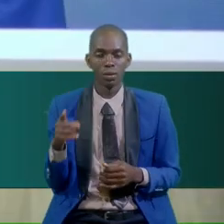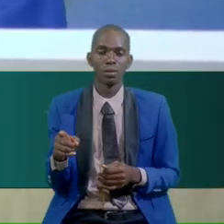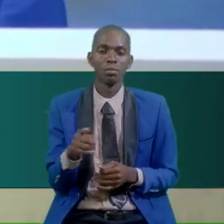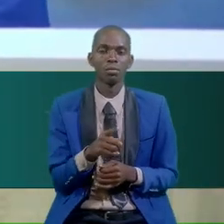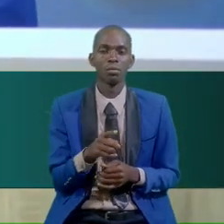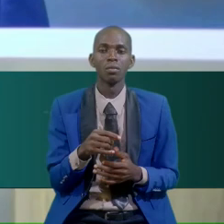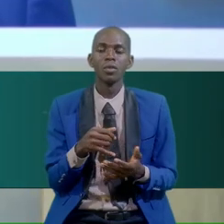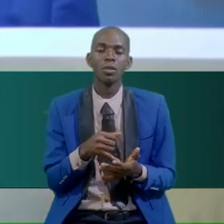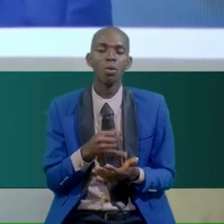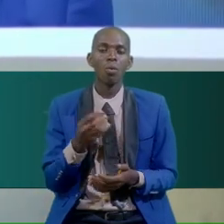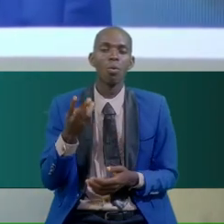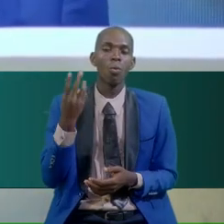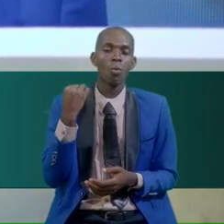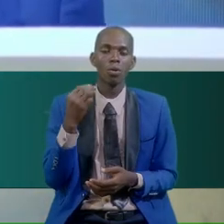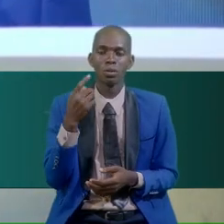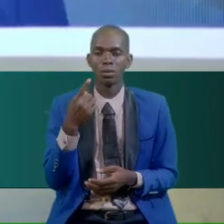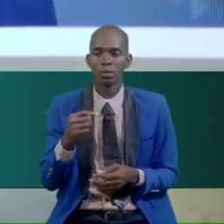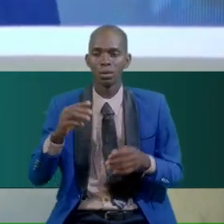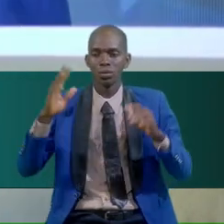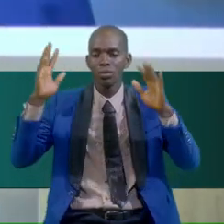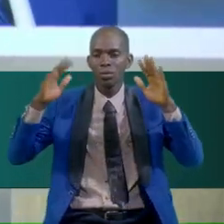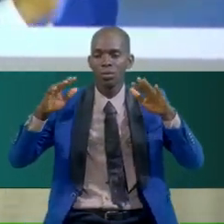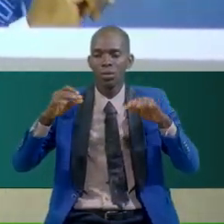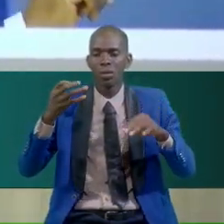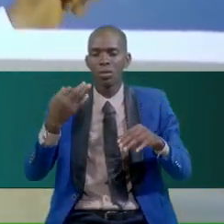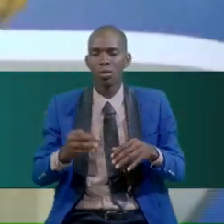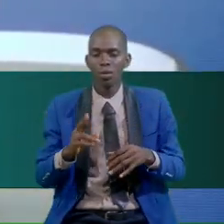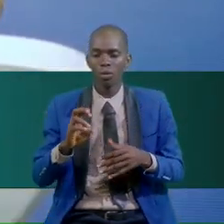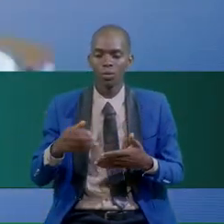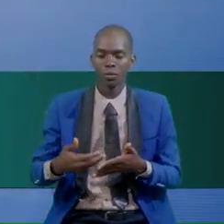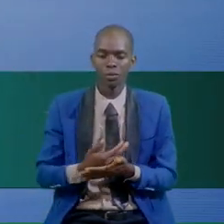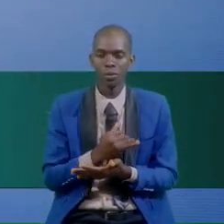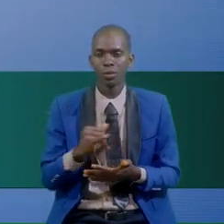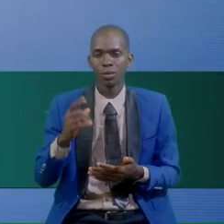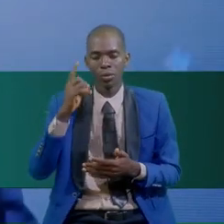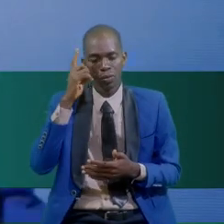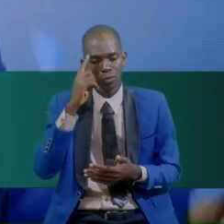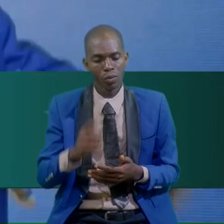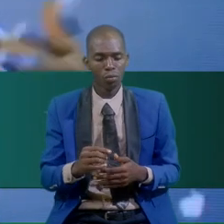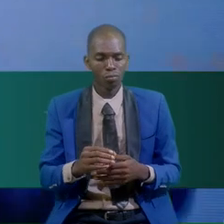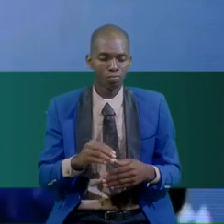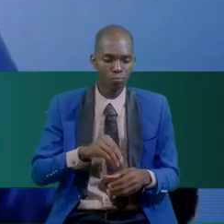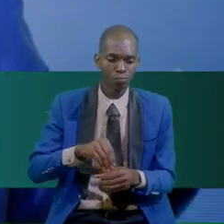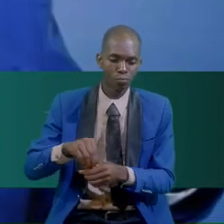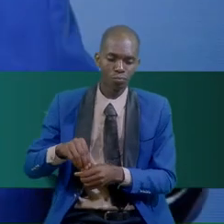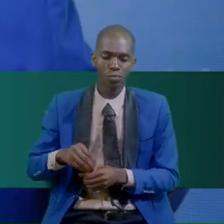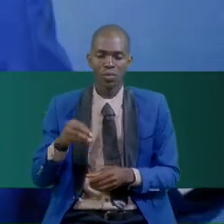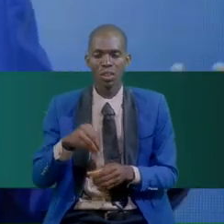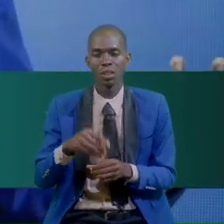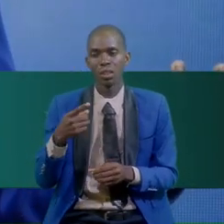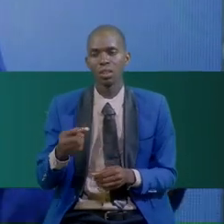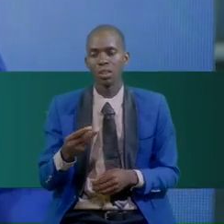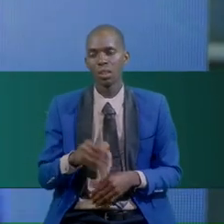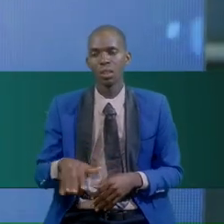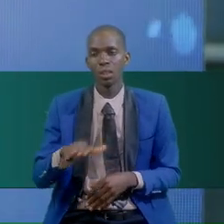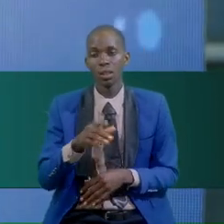the rain of refreshing for cultivation of the land. The land needed